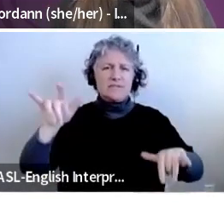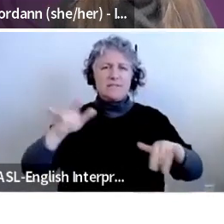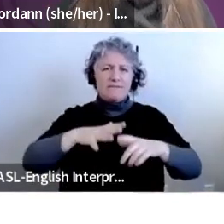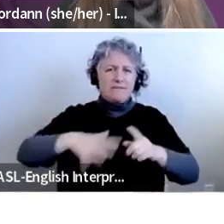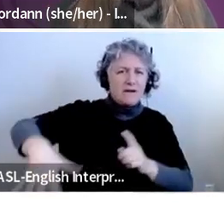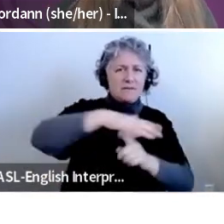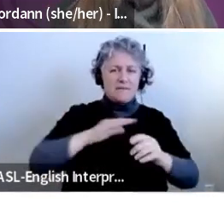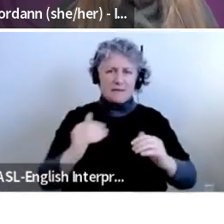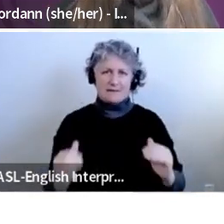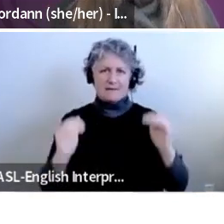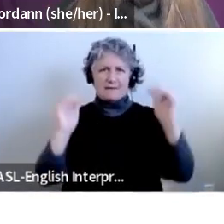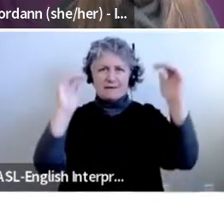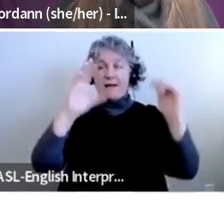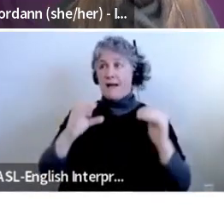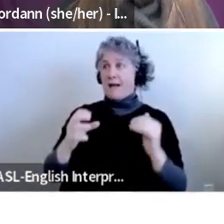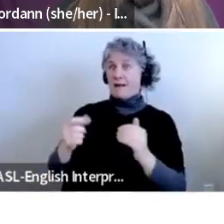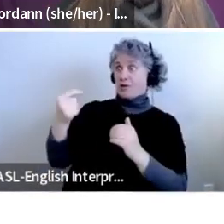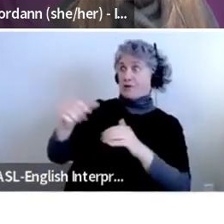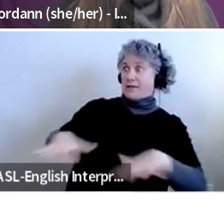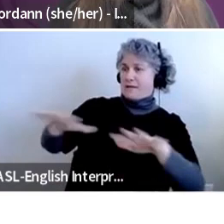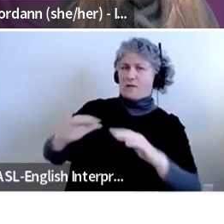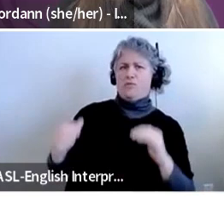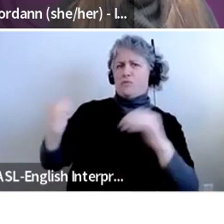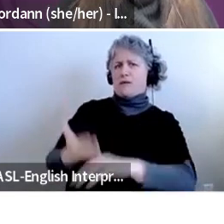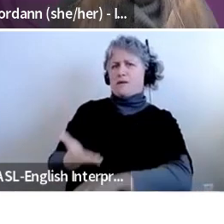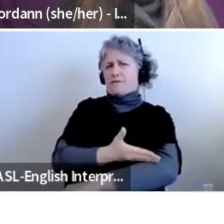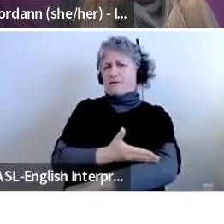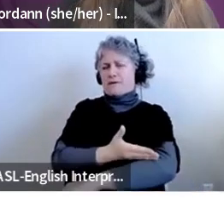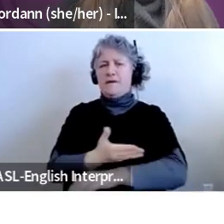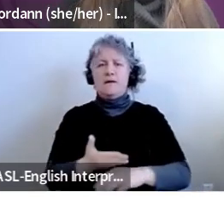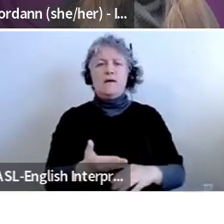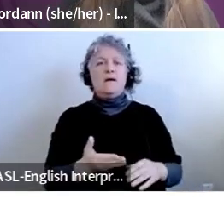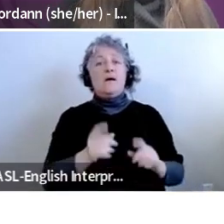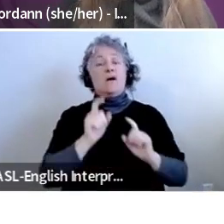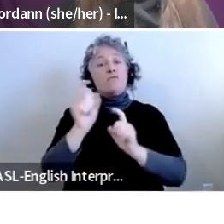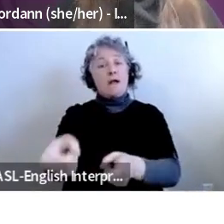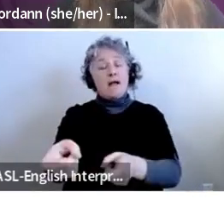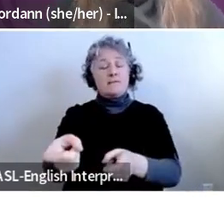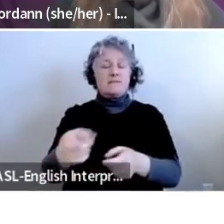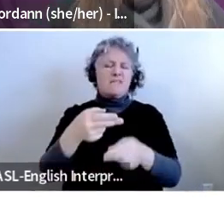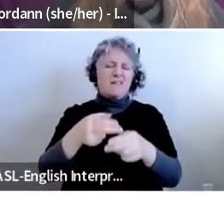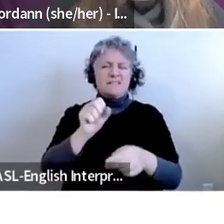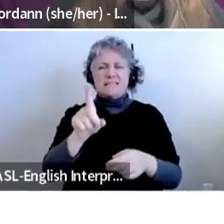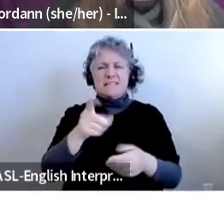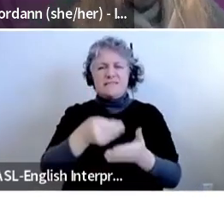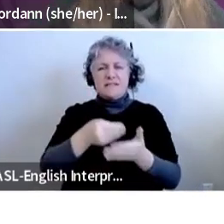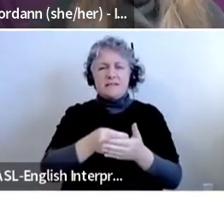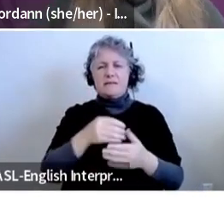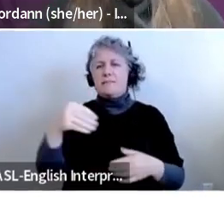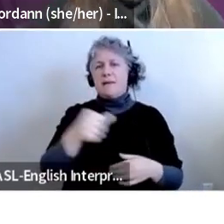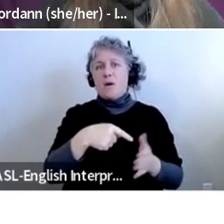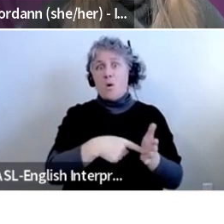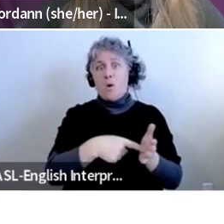while contributing to a green recovery. It provides a non-repayable grant, which we termed seed funding, and executive level mentorship